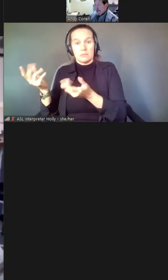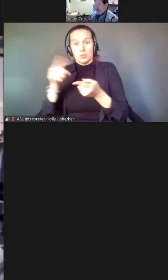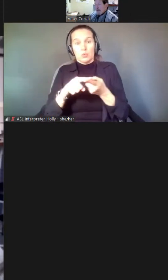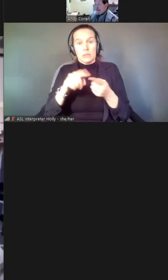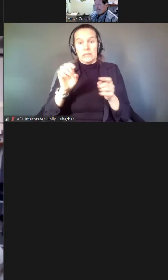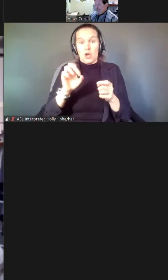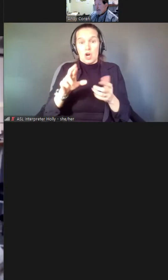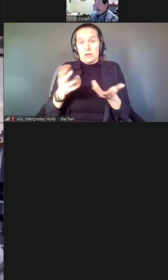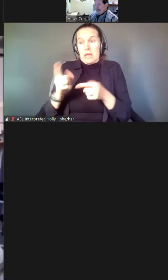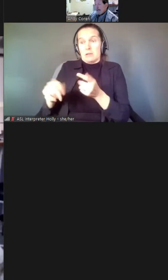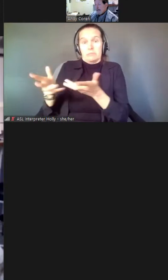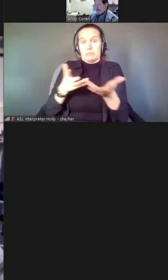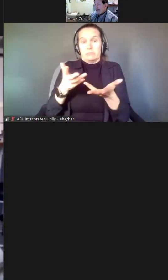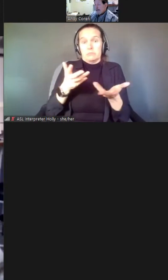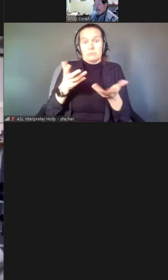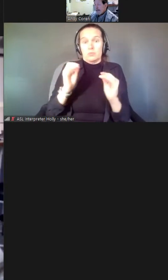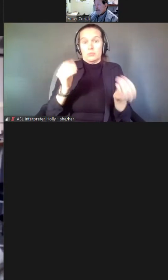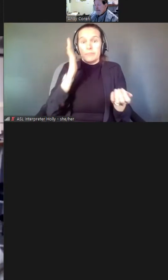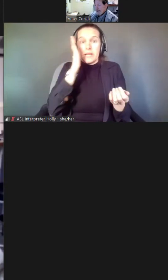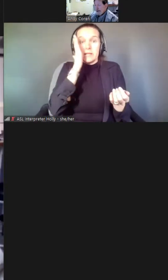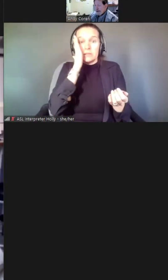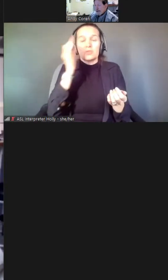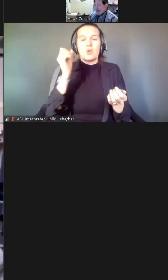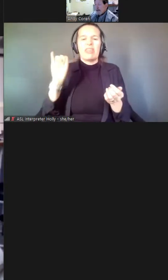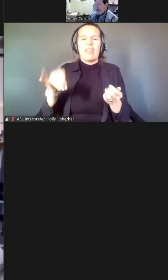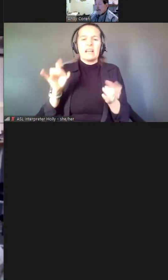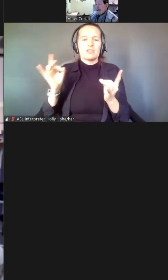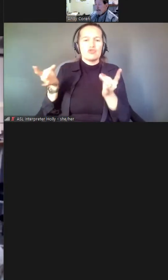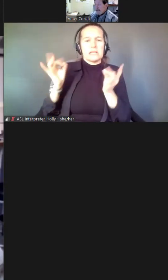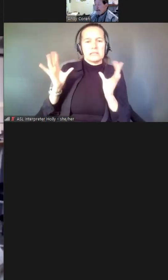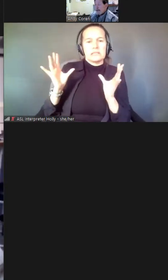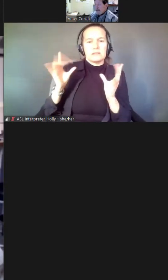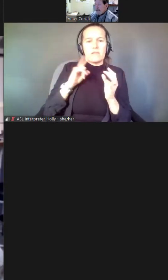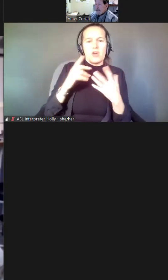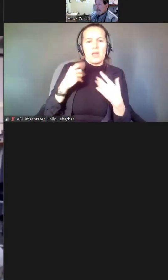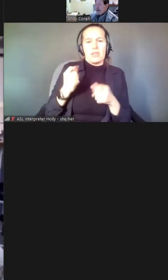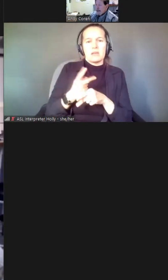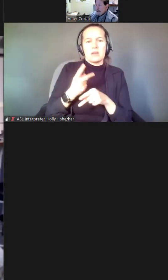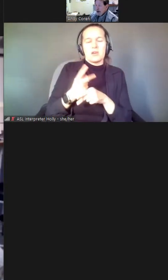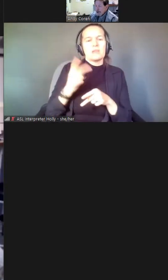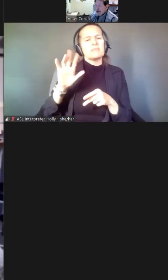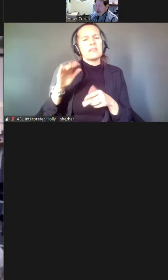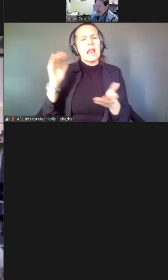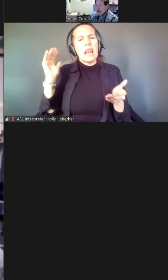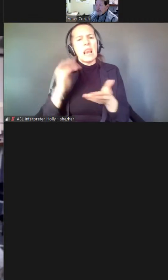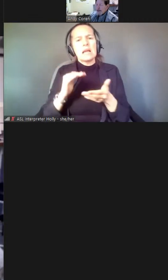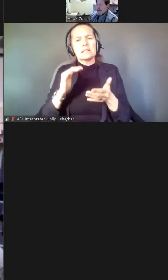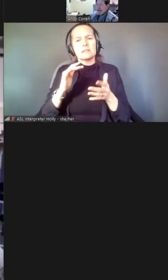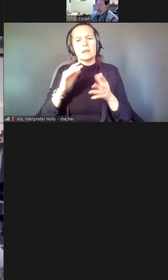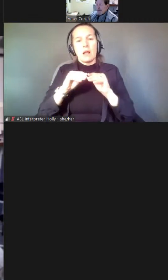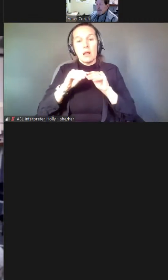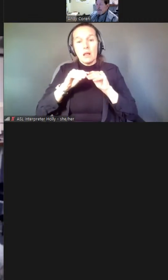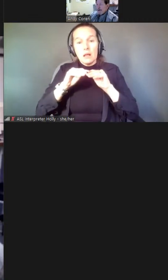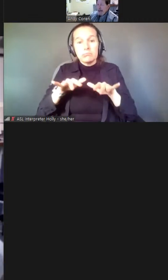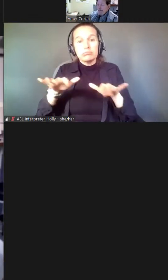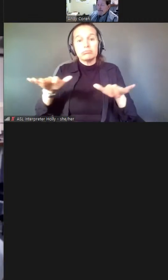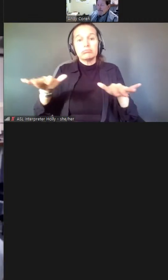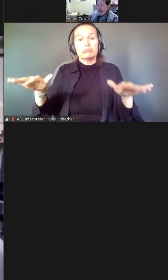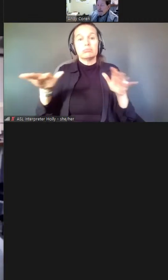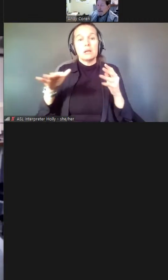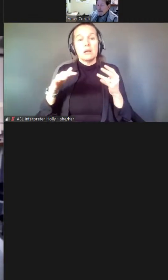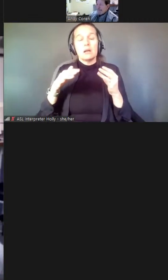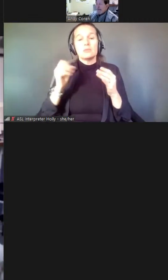crisis. It is less virulent in the large numbers of people that we